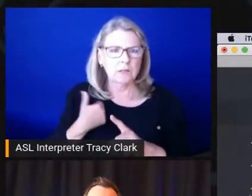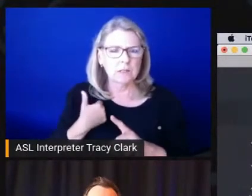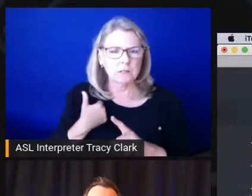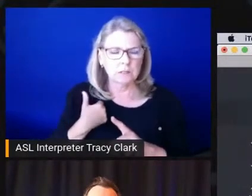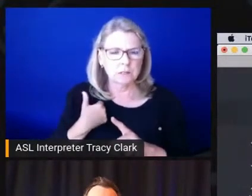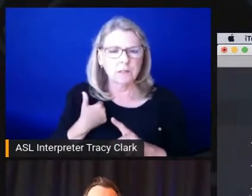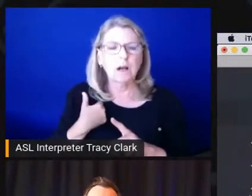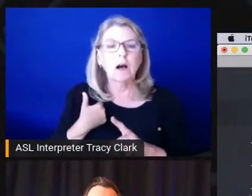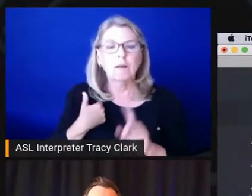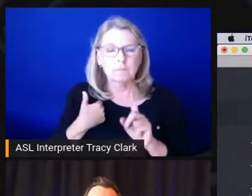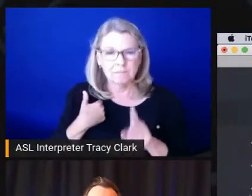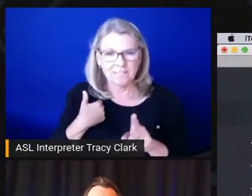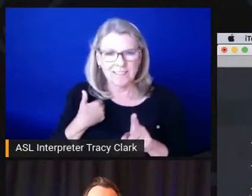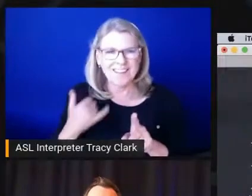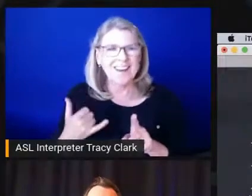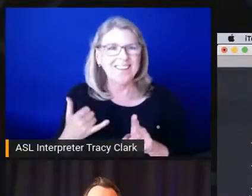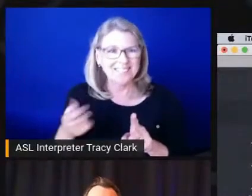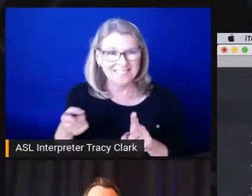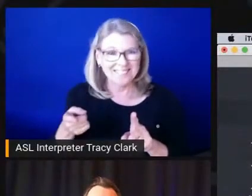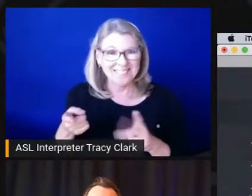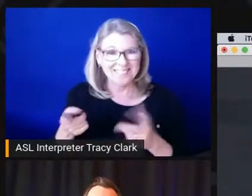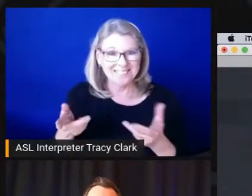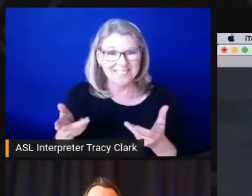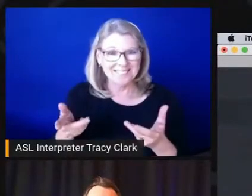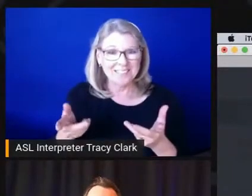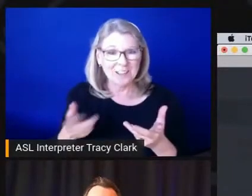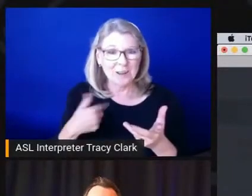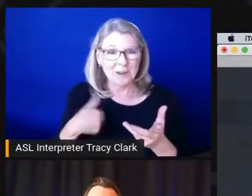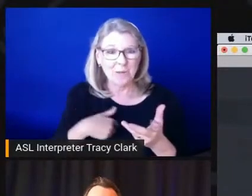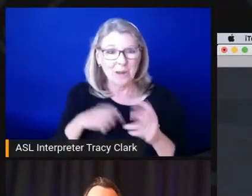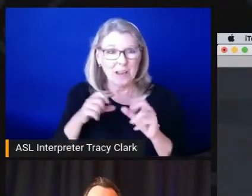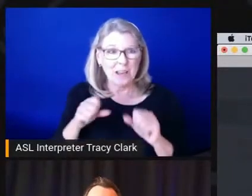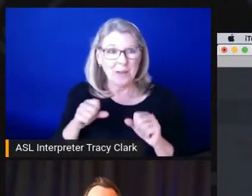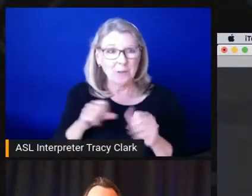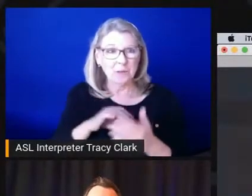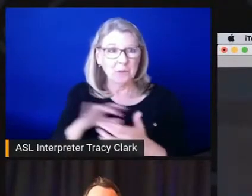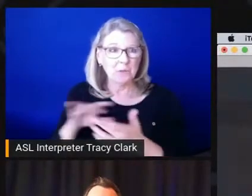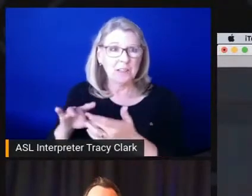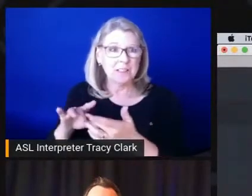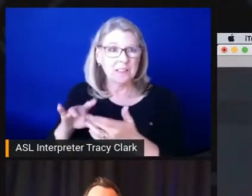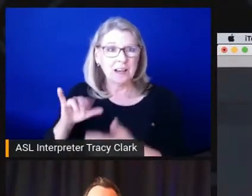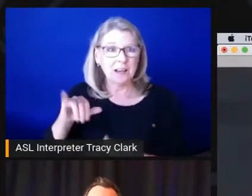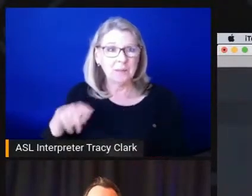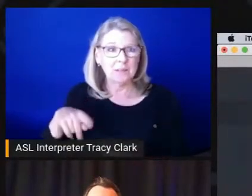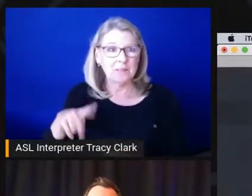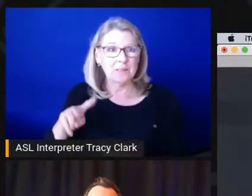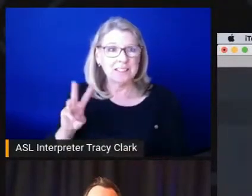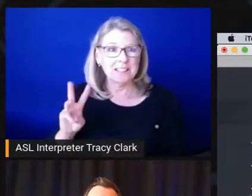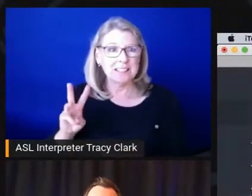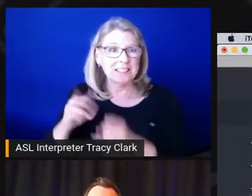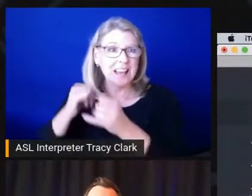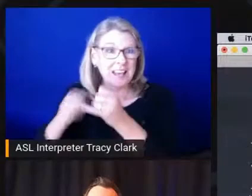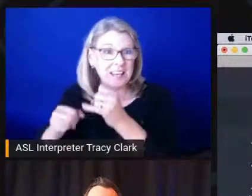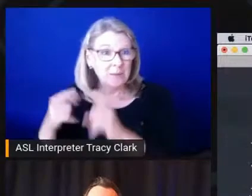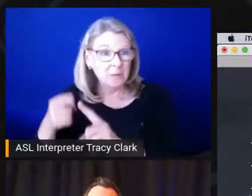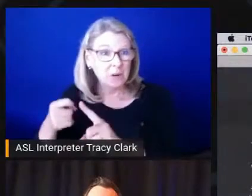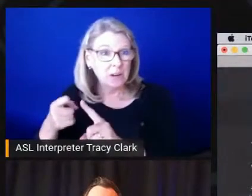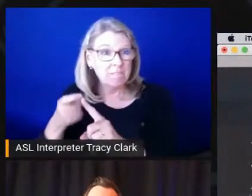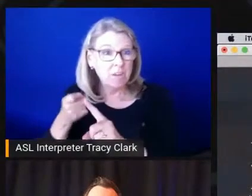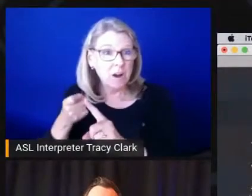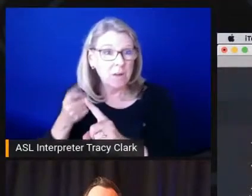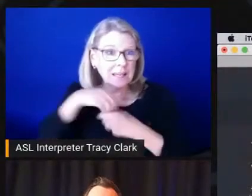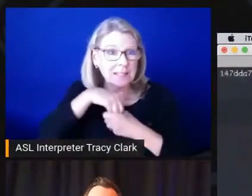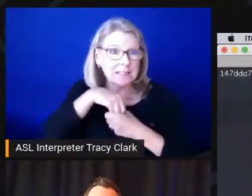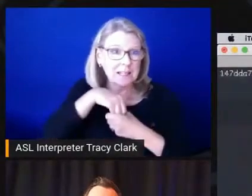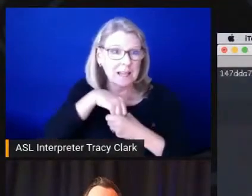Yeah, so we are able to basically reach an IPv6 endpoint from within the pod also. And if